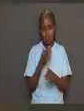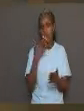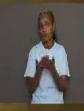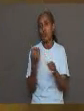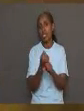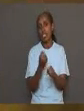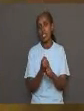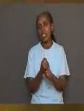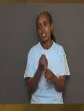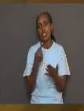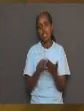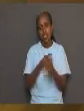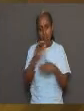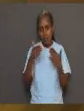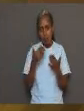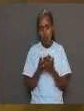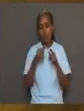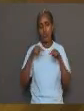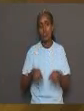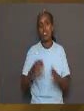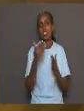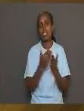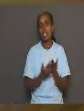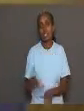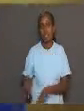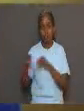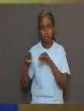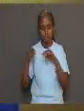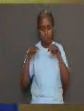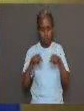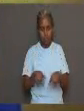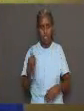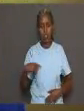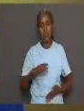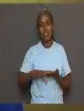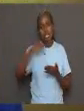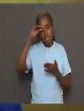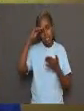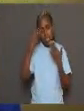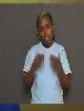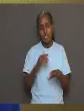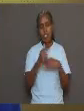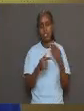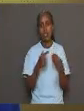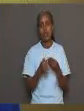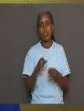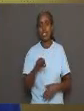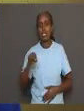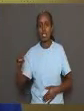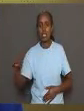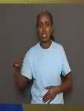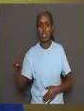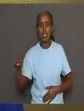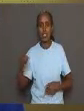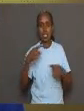done. That is all for today's lesson, students. Today, we have learned about